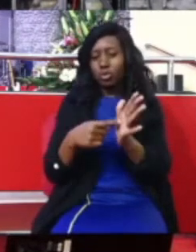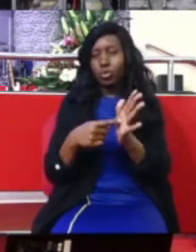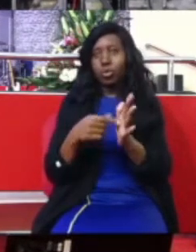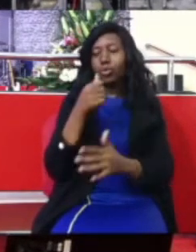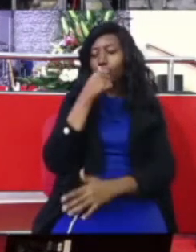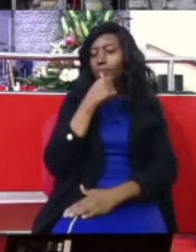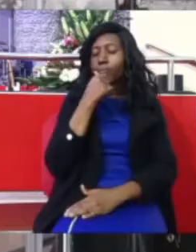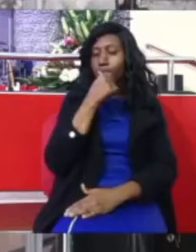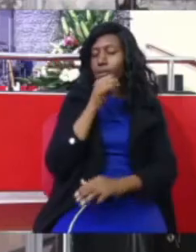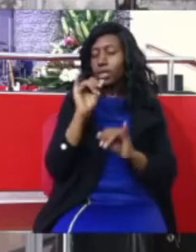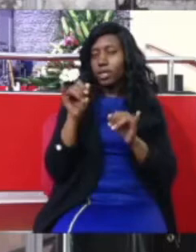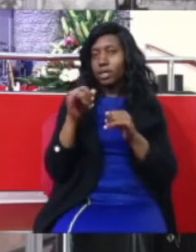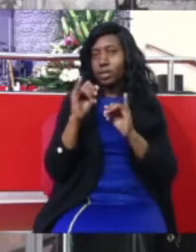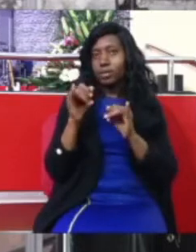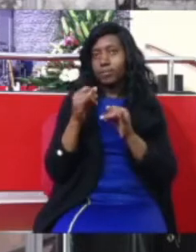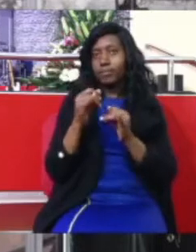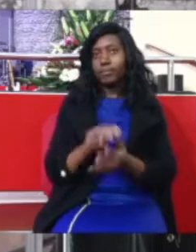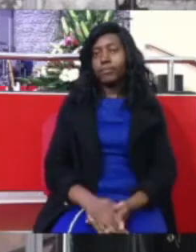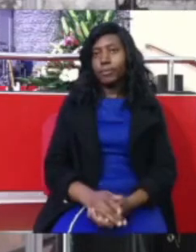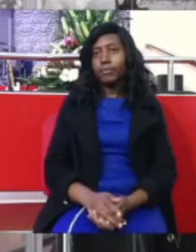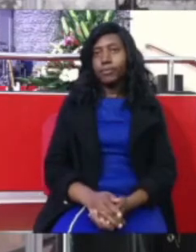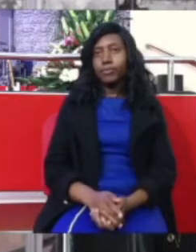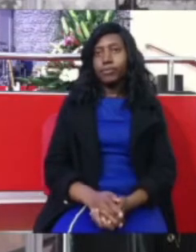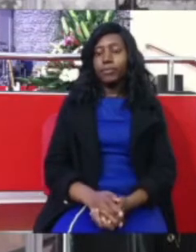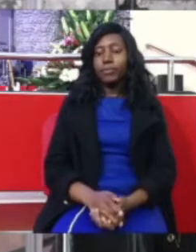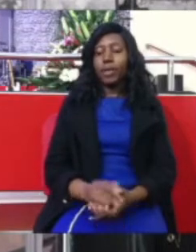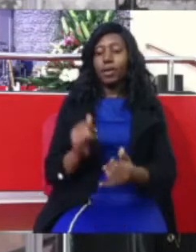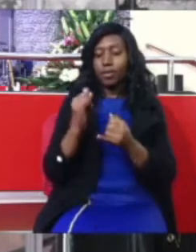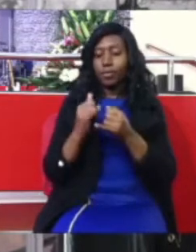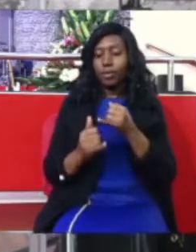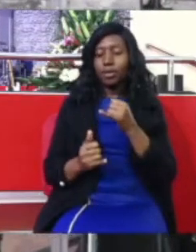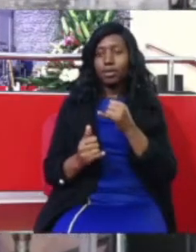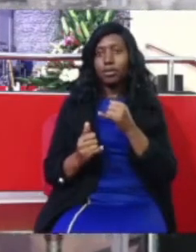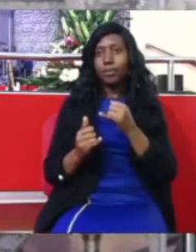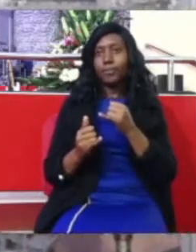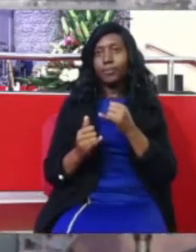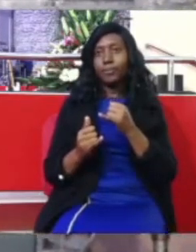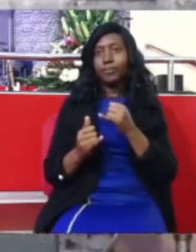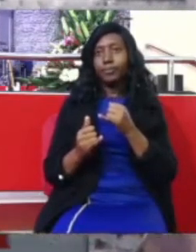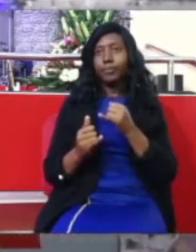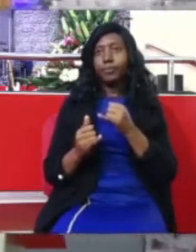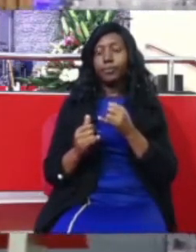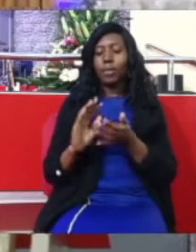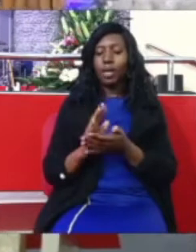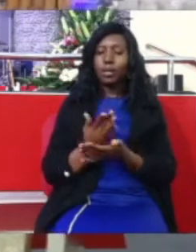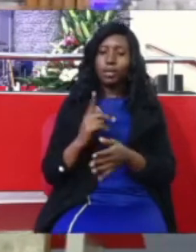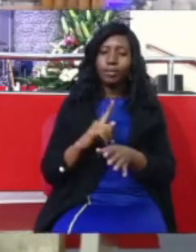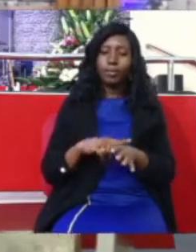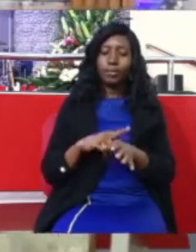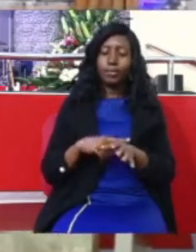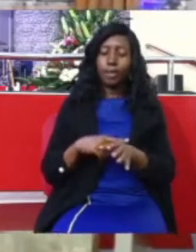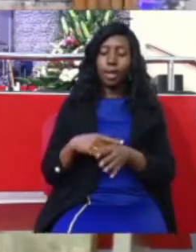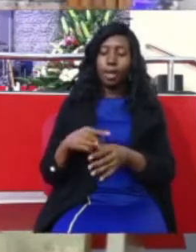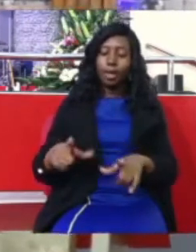Bwana Yesu asifiwe. As I wind up, he comes to a point in the life of Abraham and he